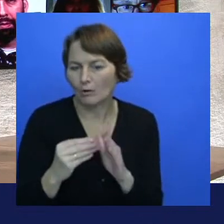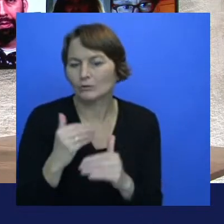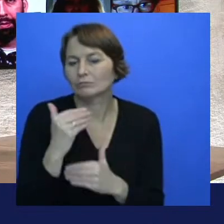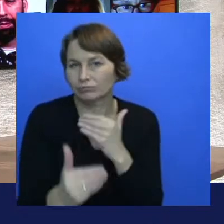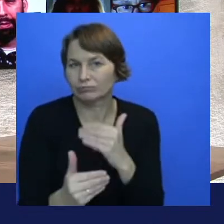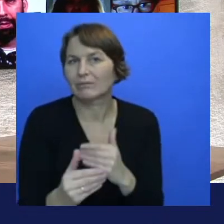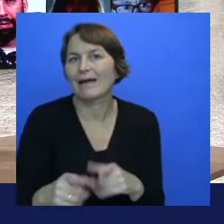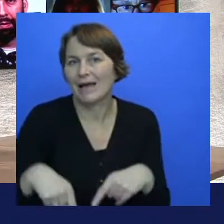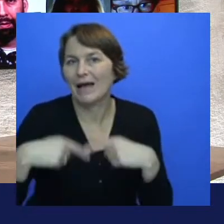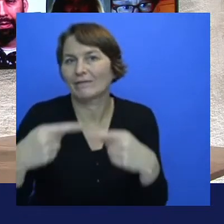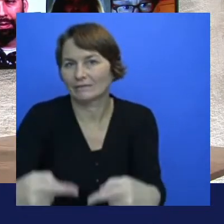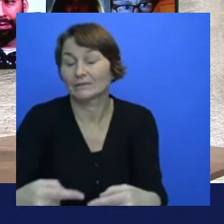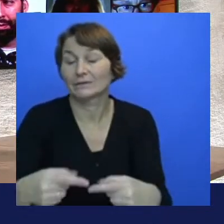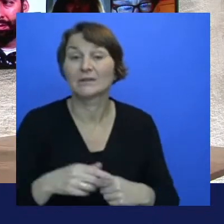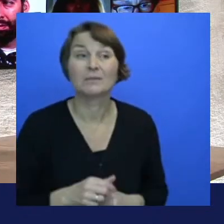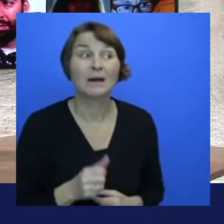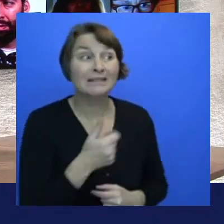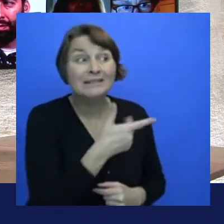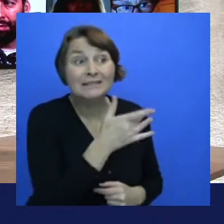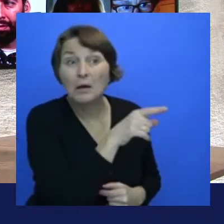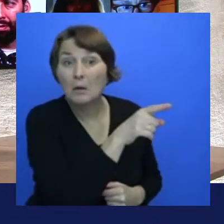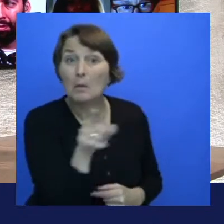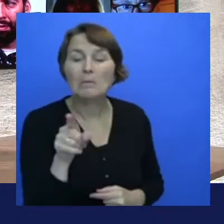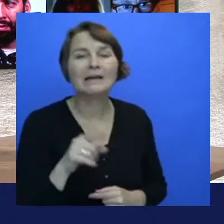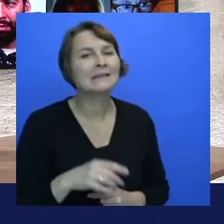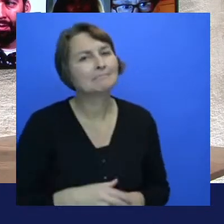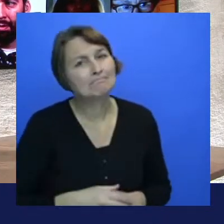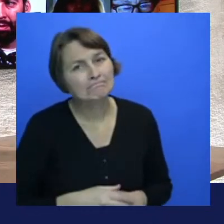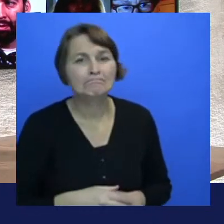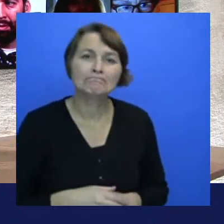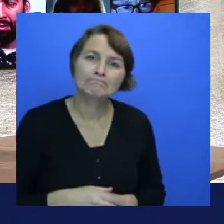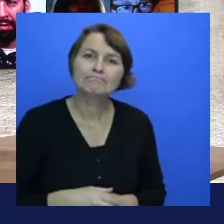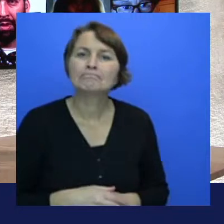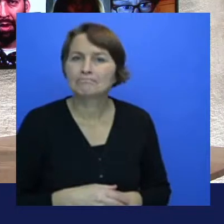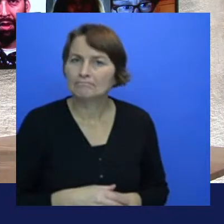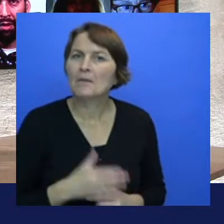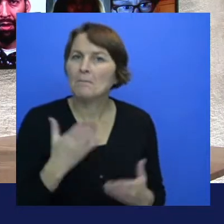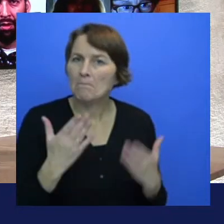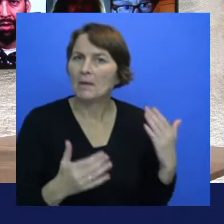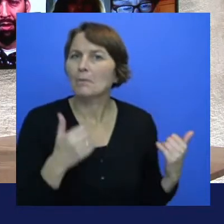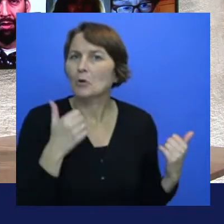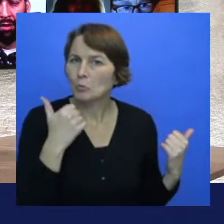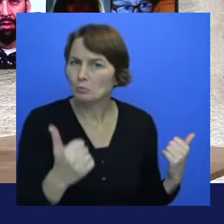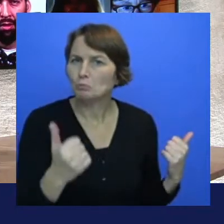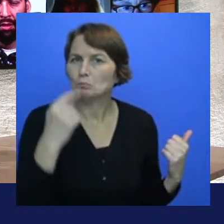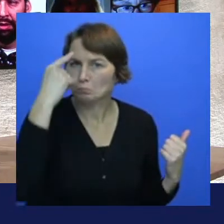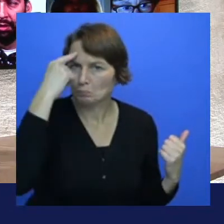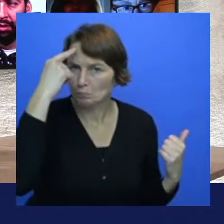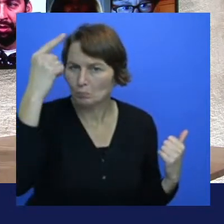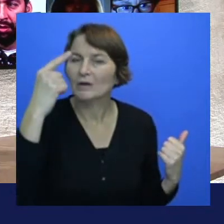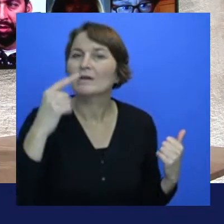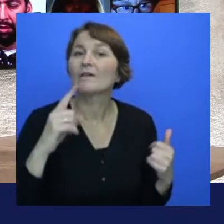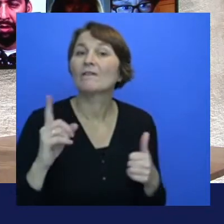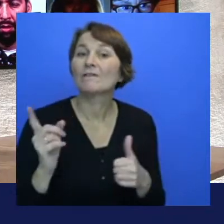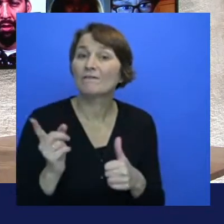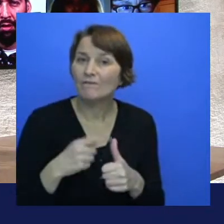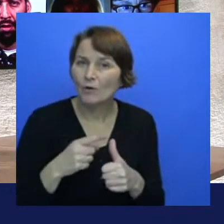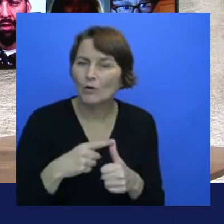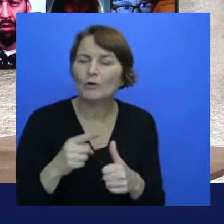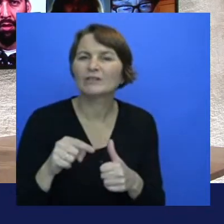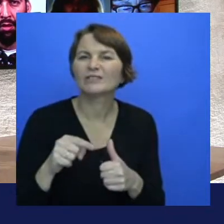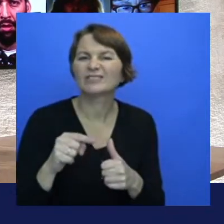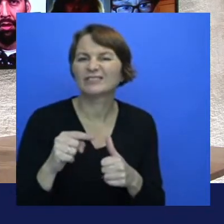people, it can be also valuable to start with ROIML and start building